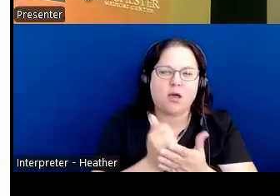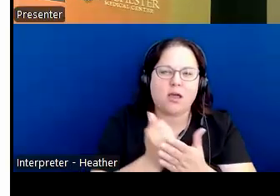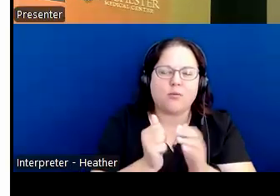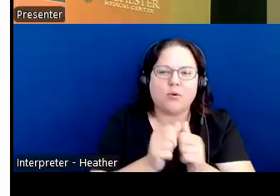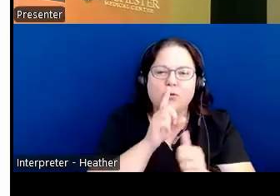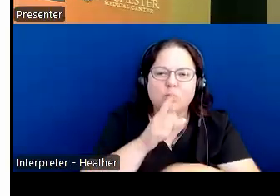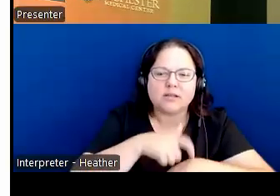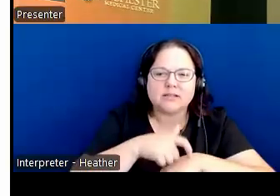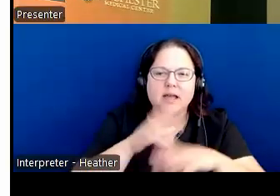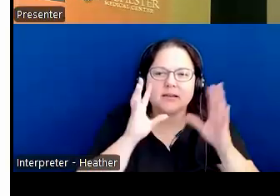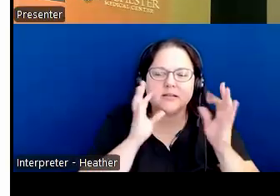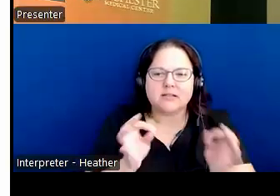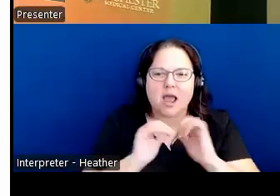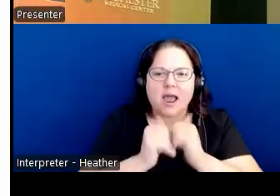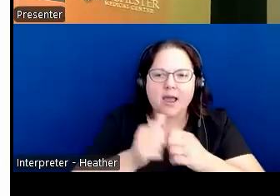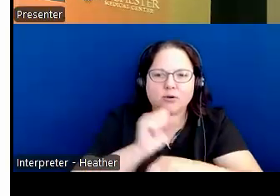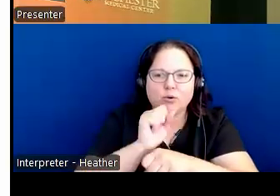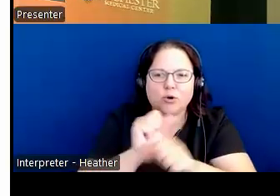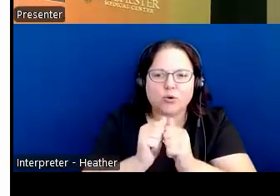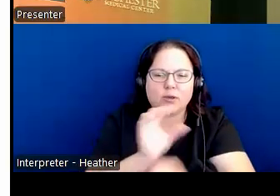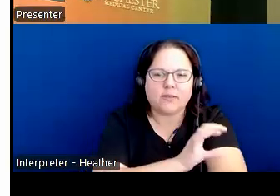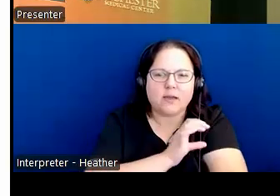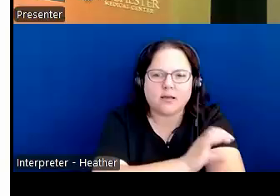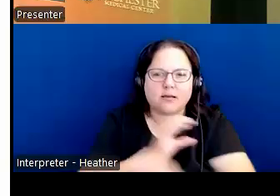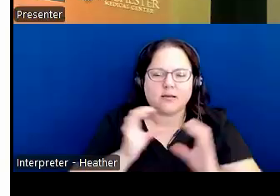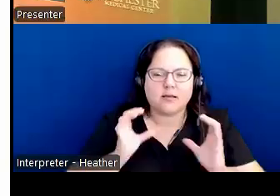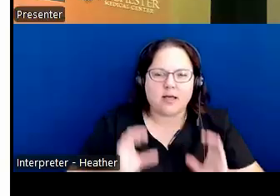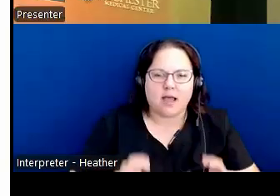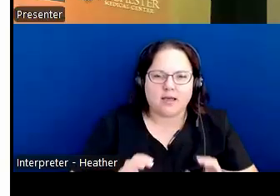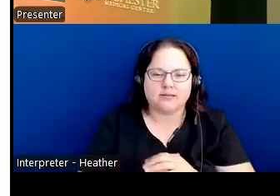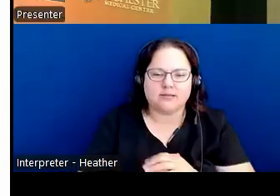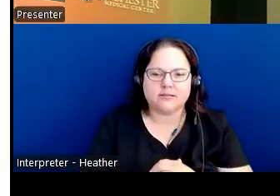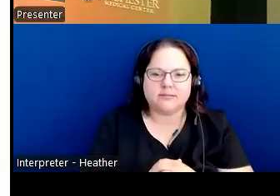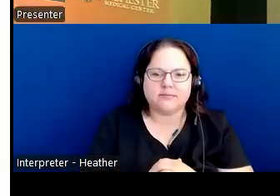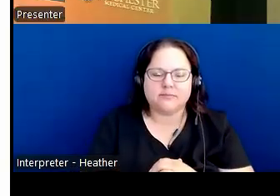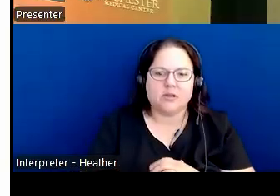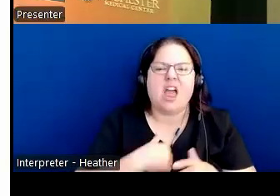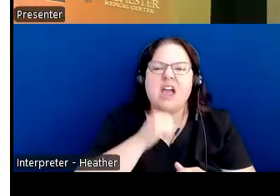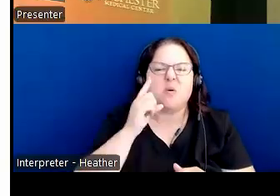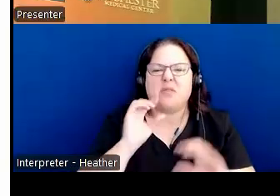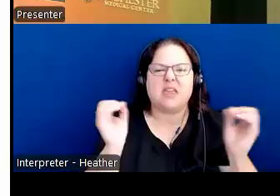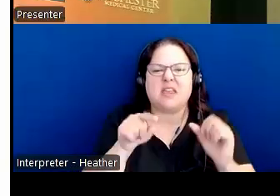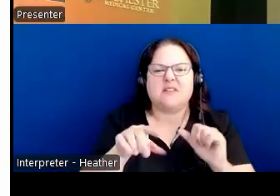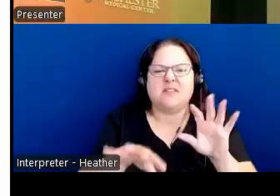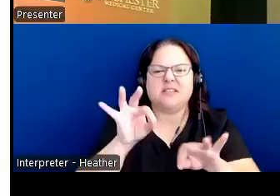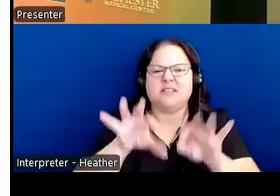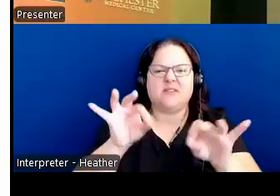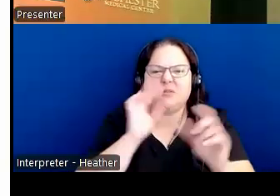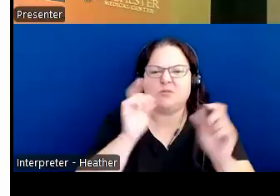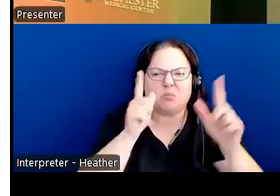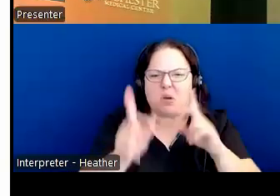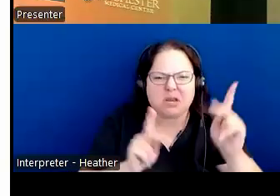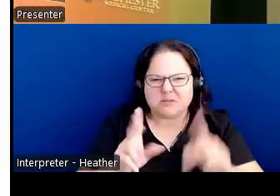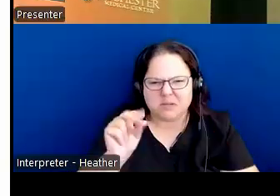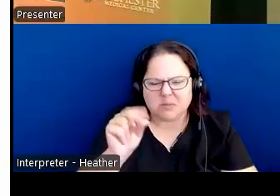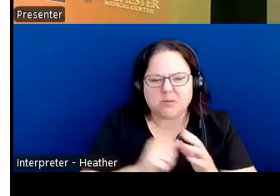deciding how to work with their clients. I don't think any of these findings would surprise people. No-shows